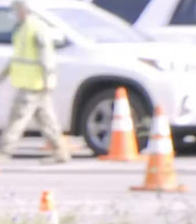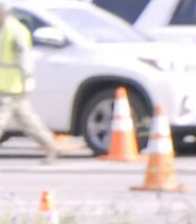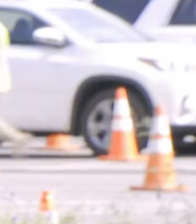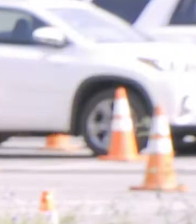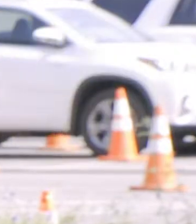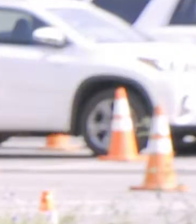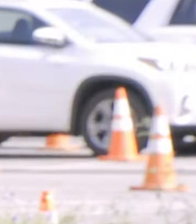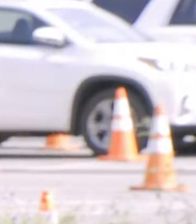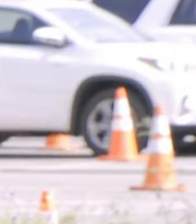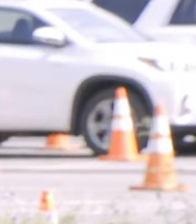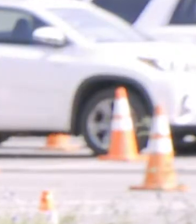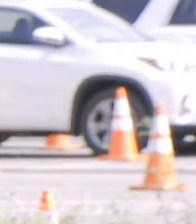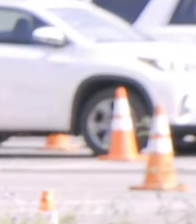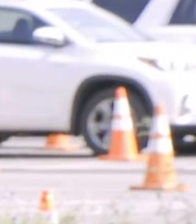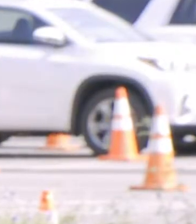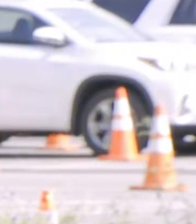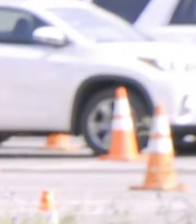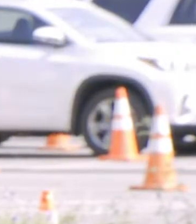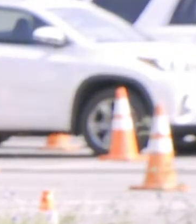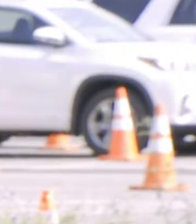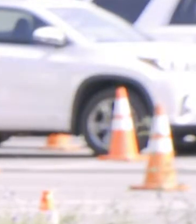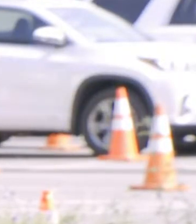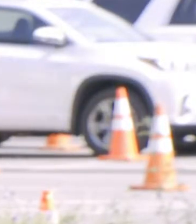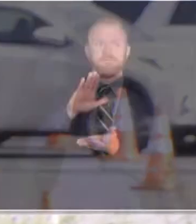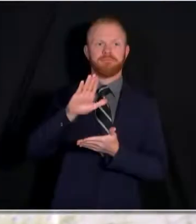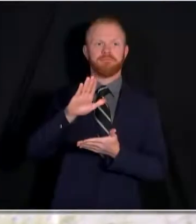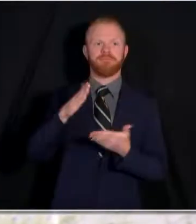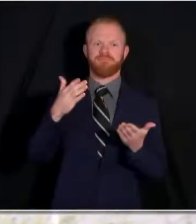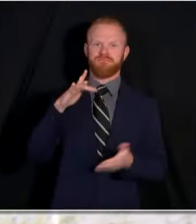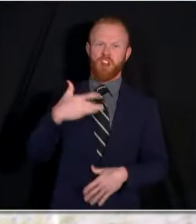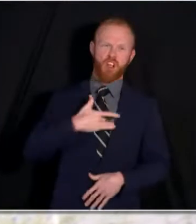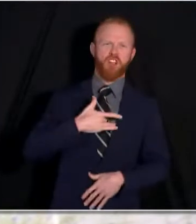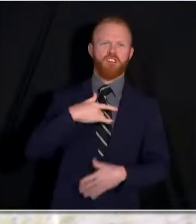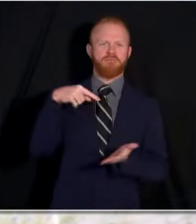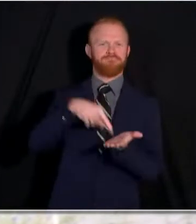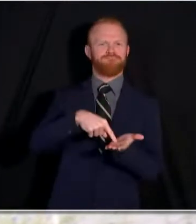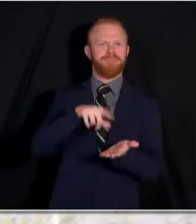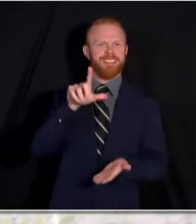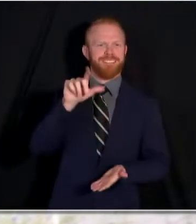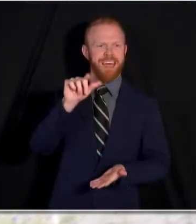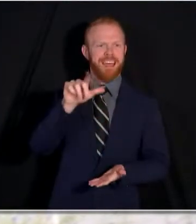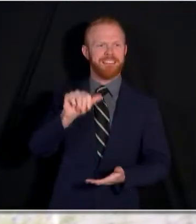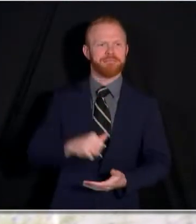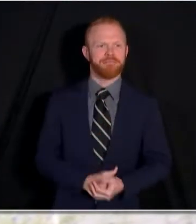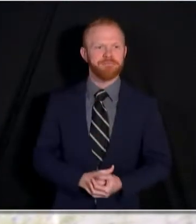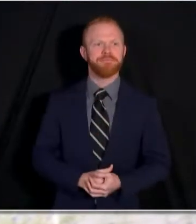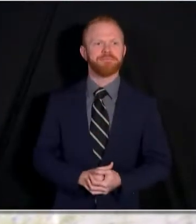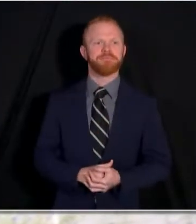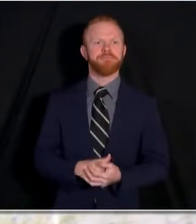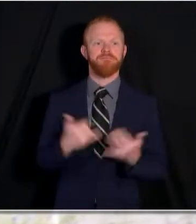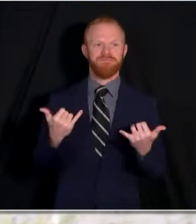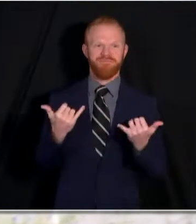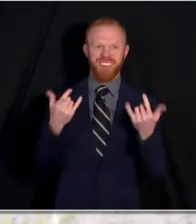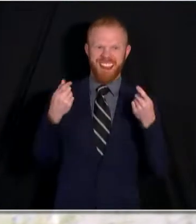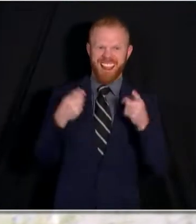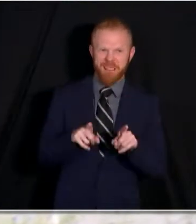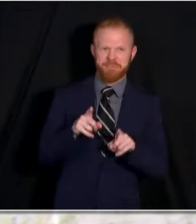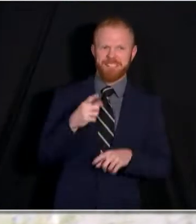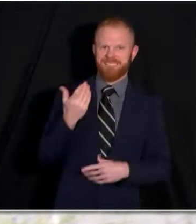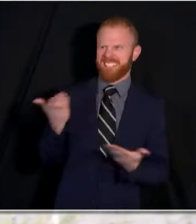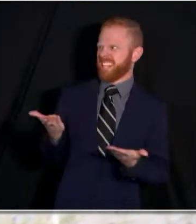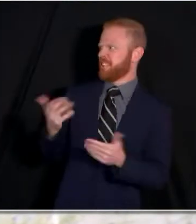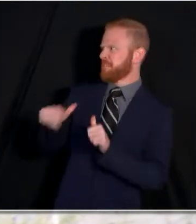the heart of Los Angeles. Starting today, it's actually happening right behind me.